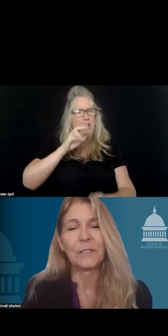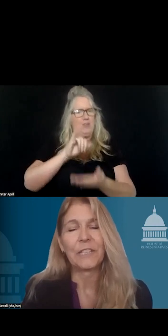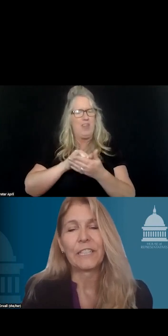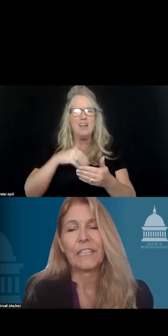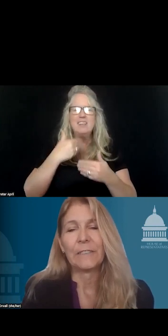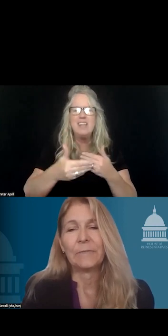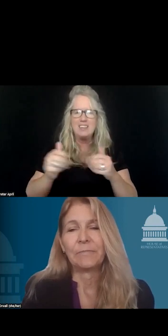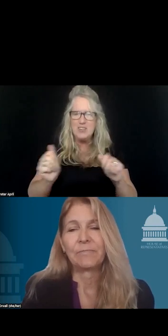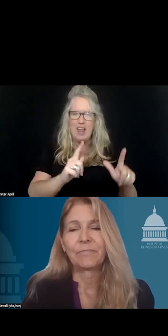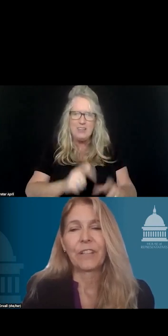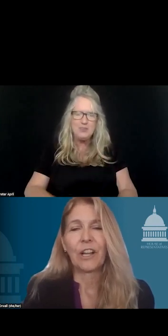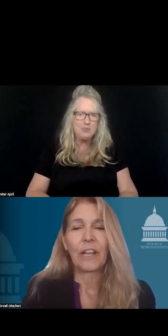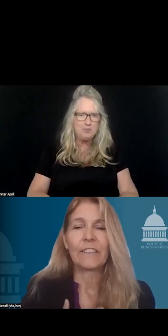slide.